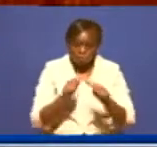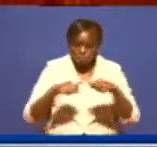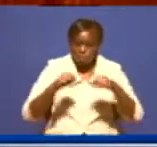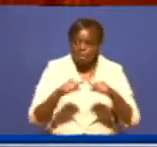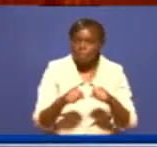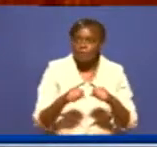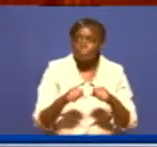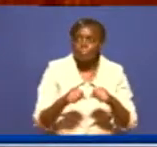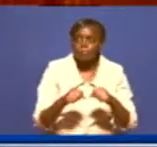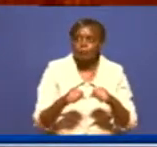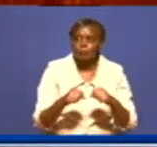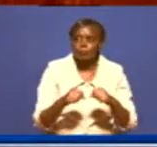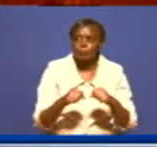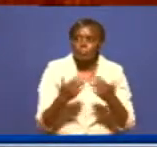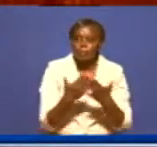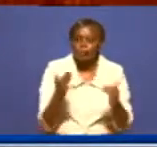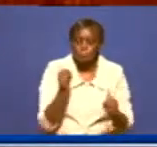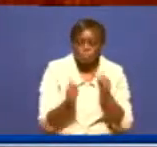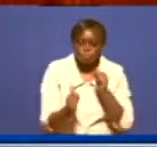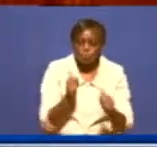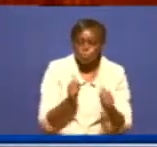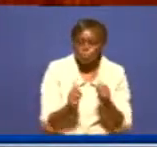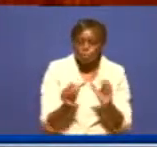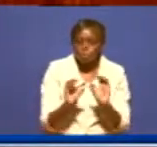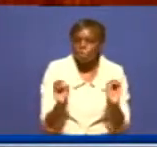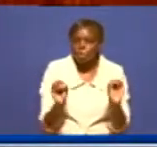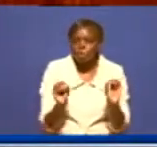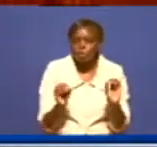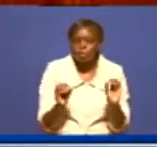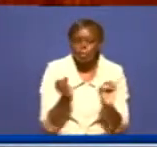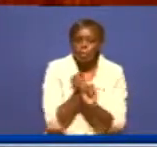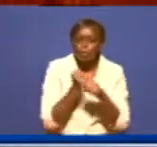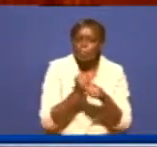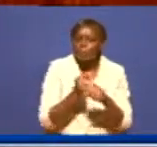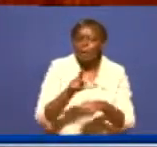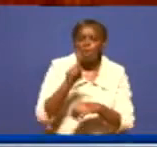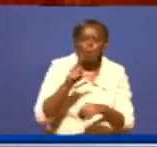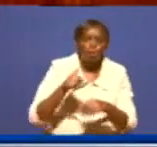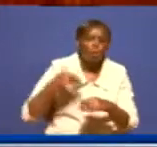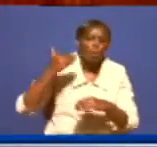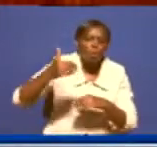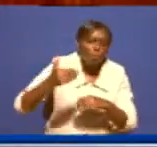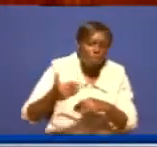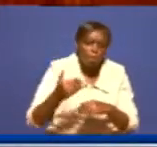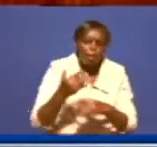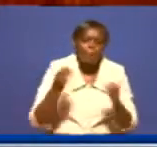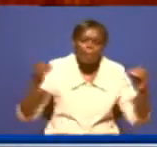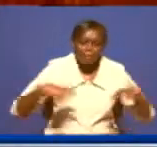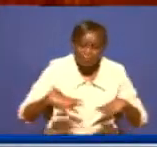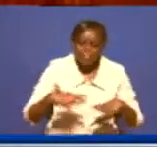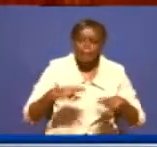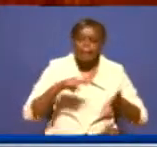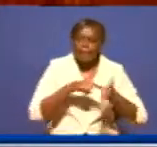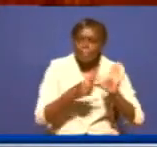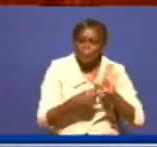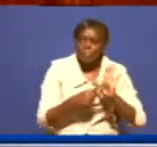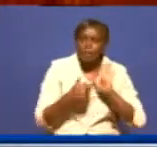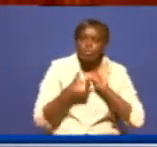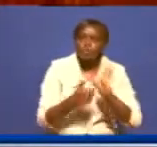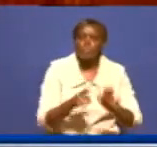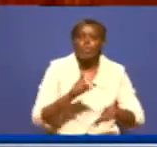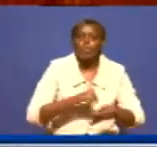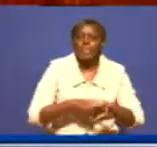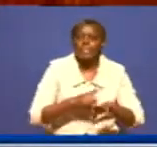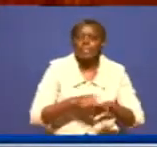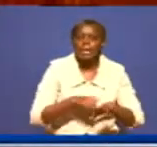Speaker, these are things that we need not to over-legislate. These are things which need to be clearly defined during the